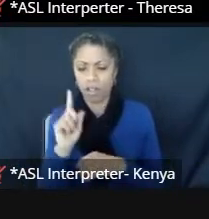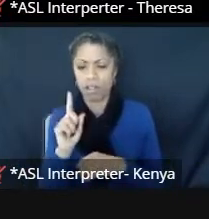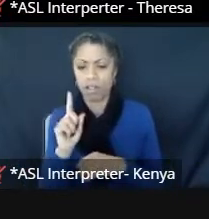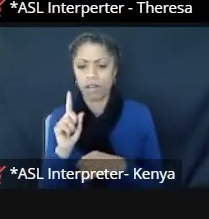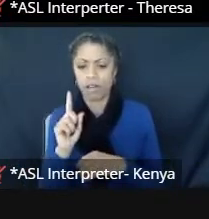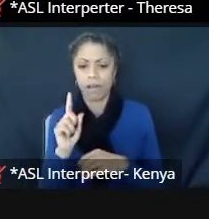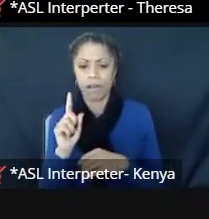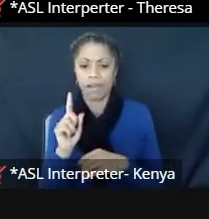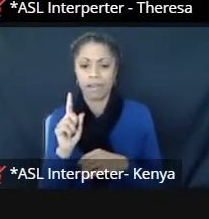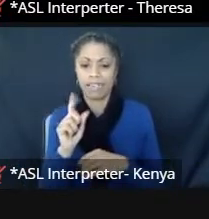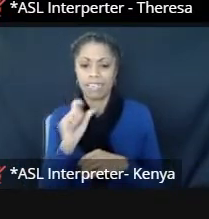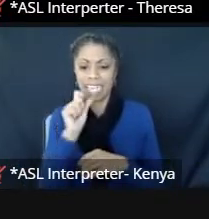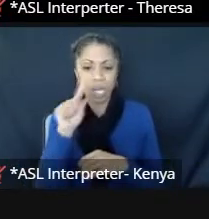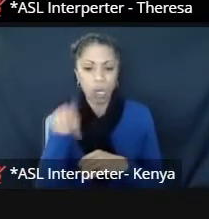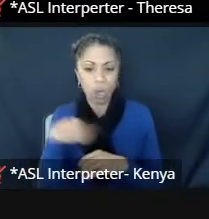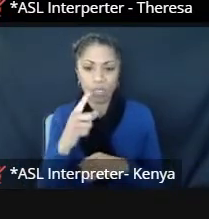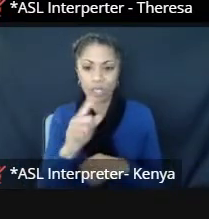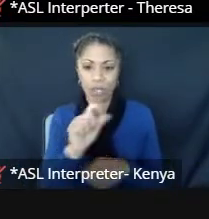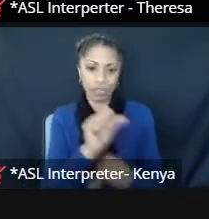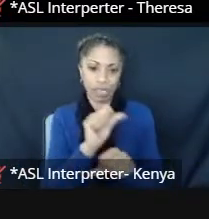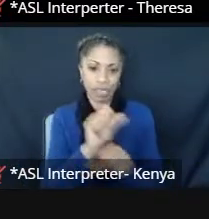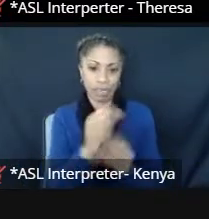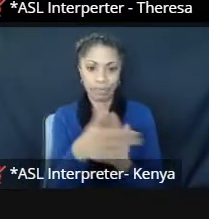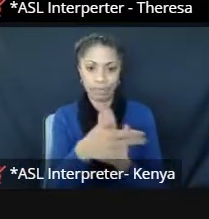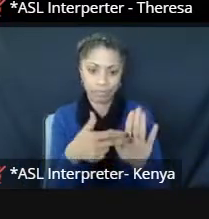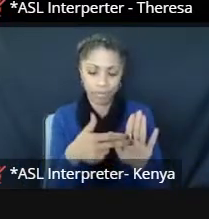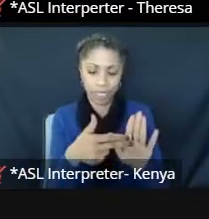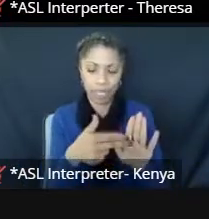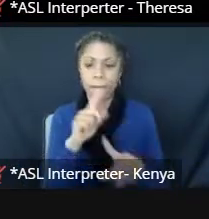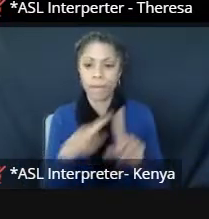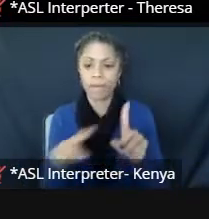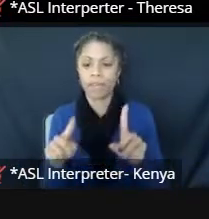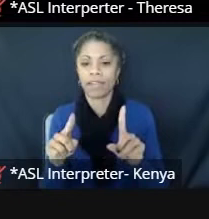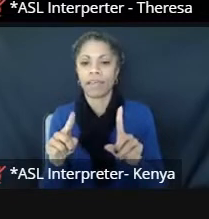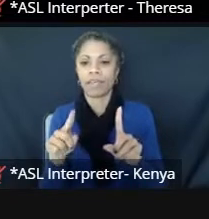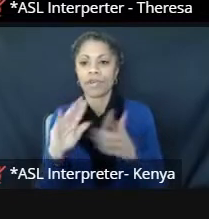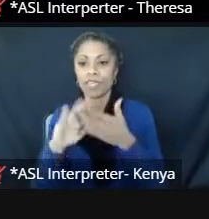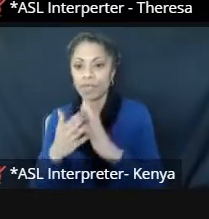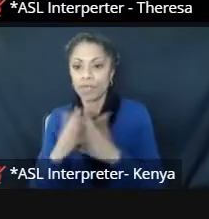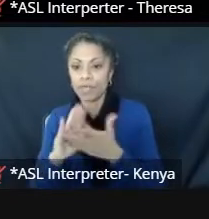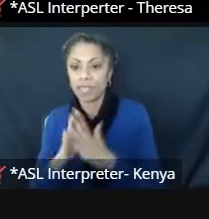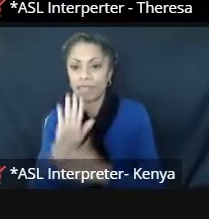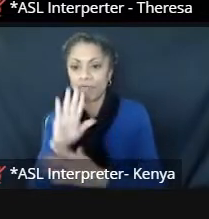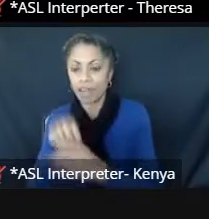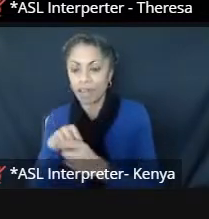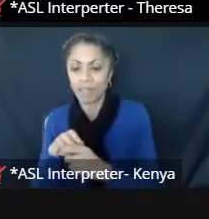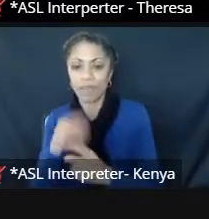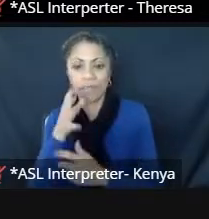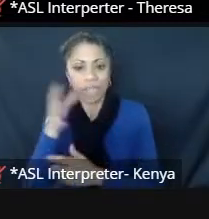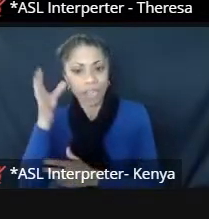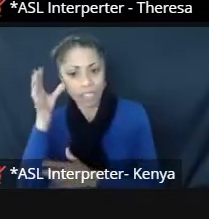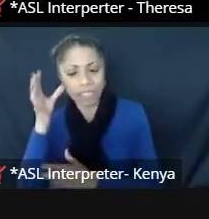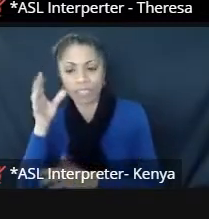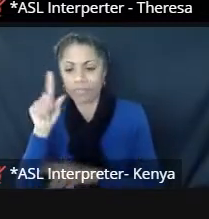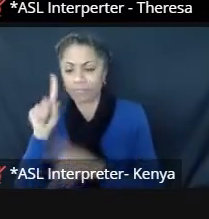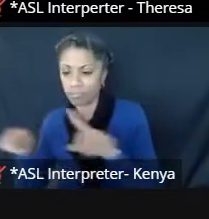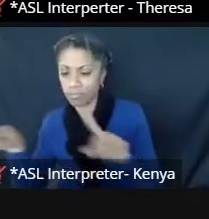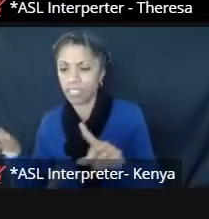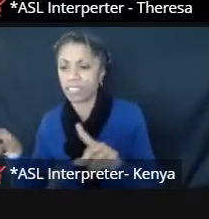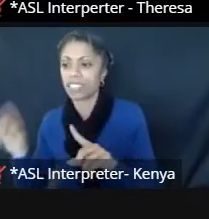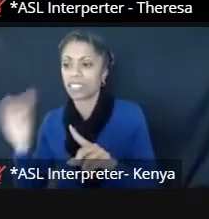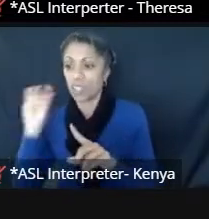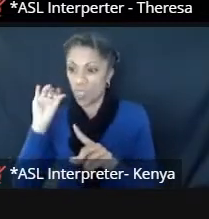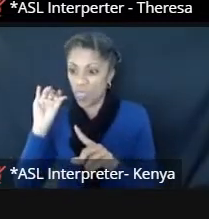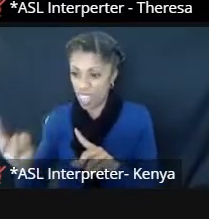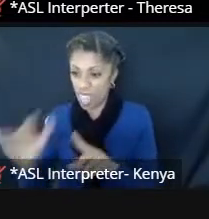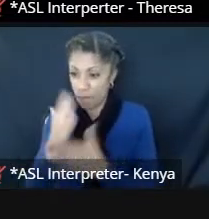are parents, teachers, people in the community. So bring your full self to the questions and discussions today. And